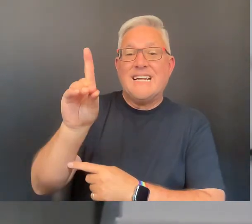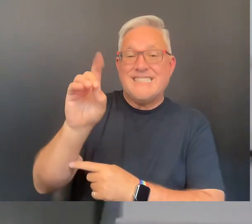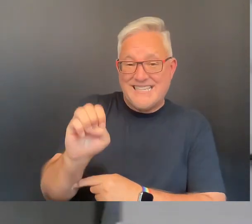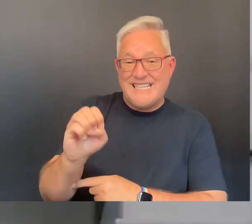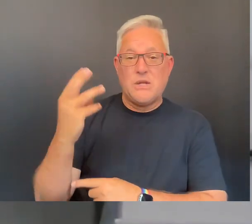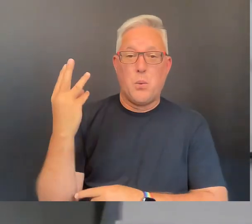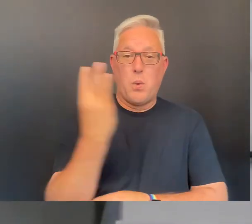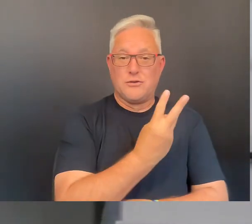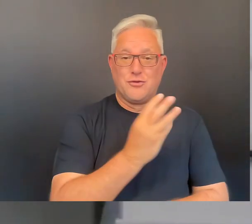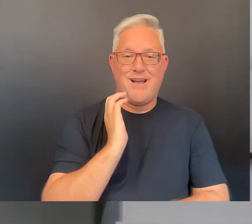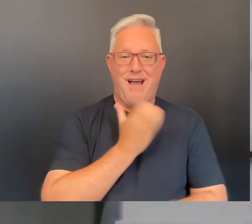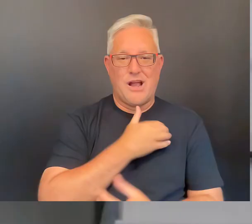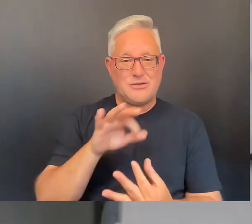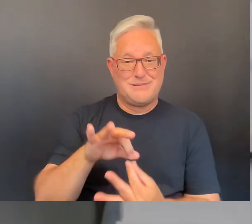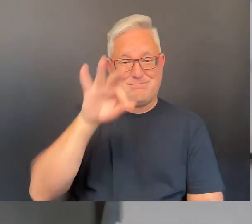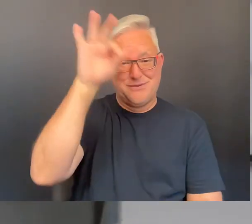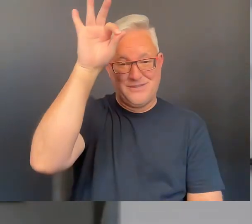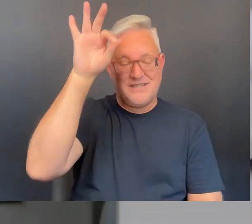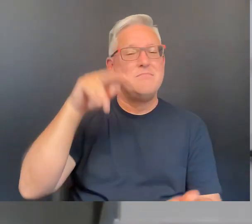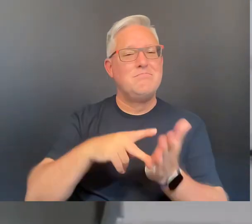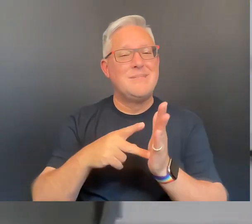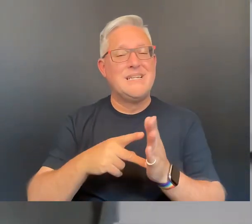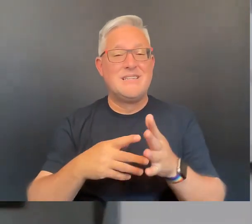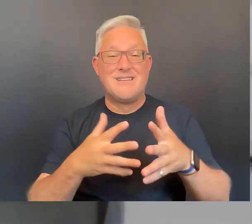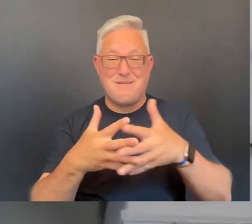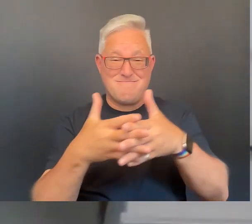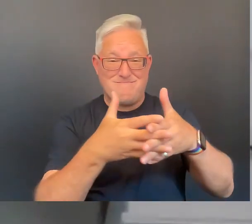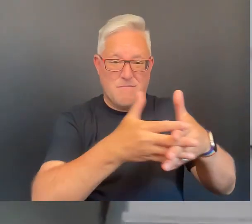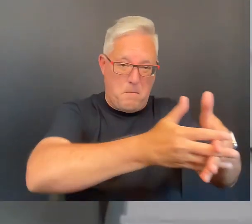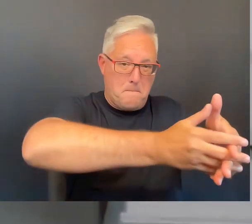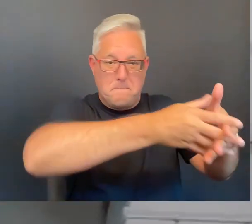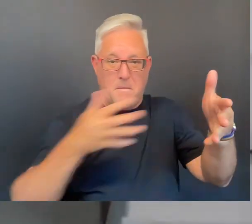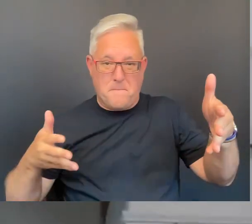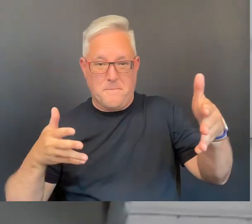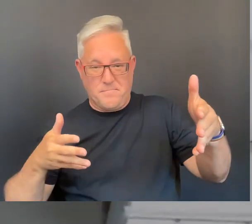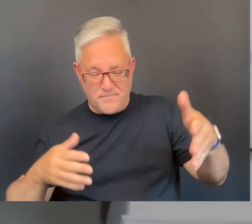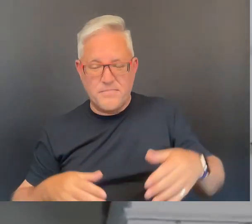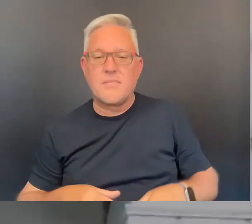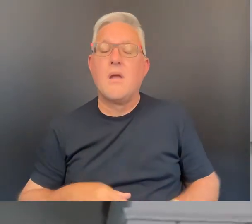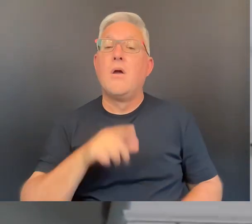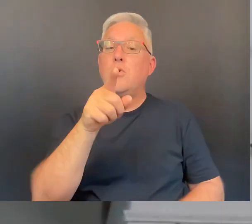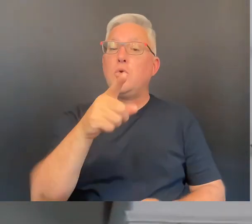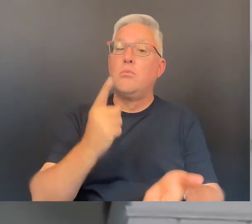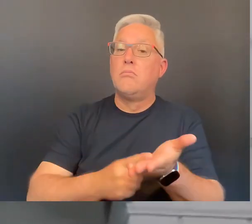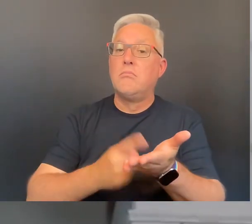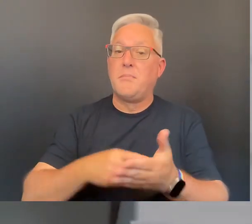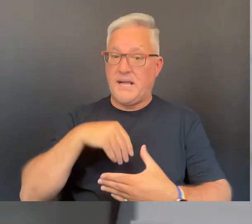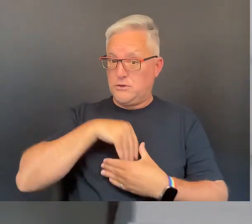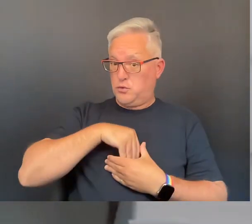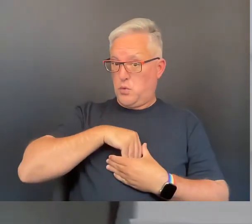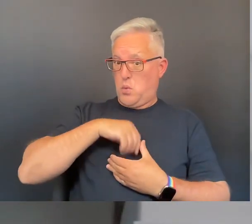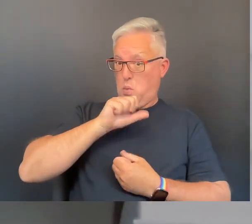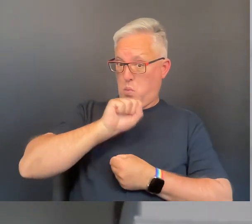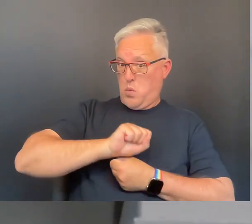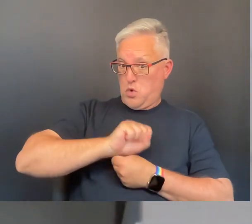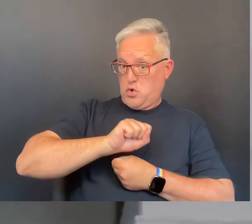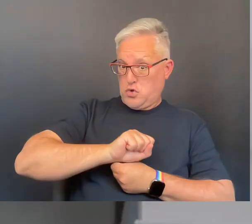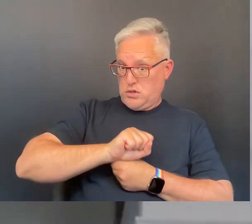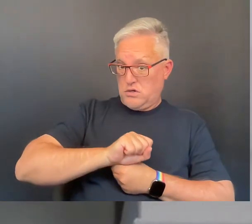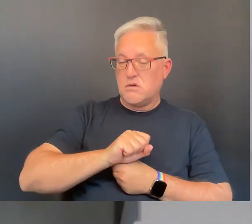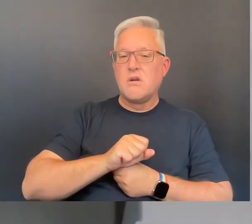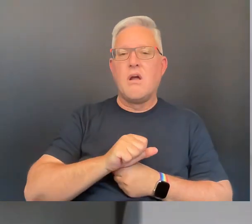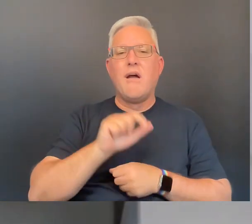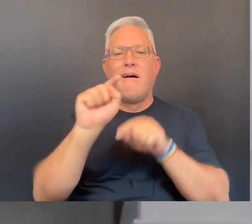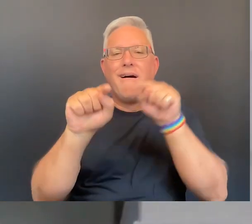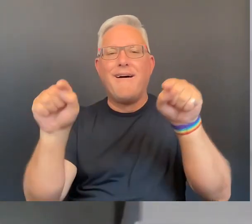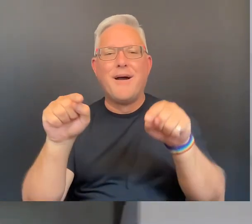De-Westernizing Our Spirituality. And you talked about the internal work. others